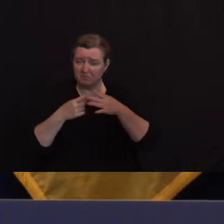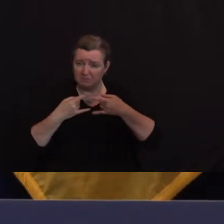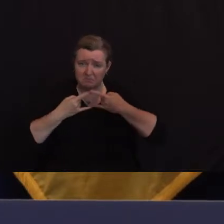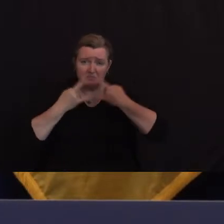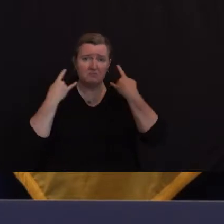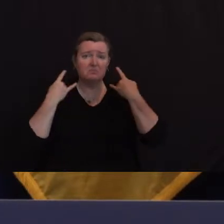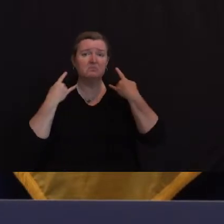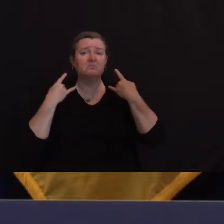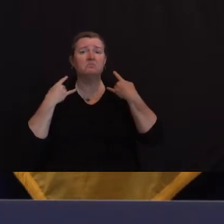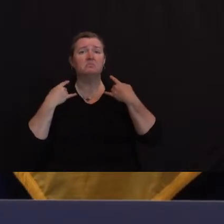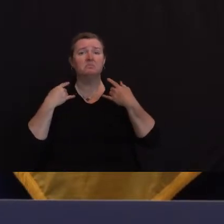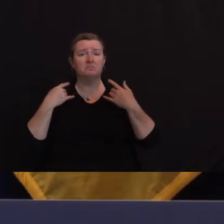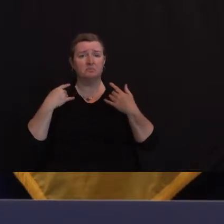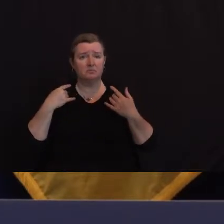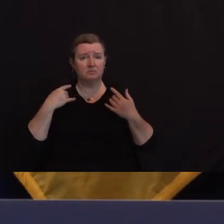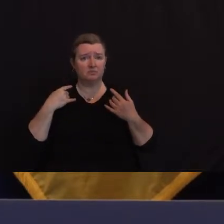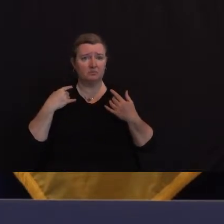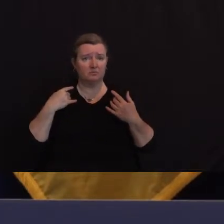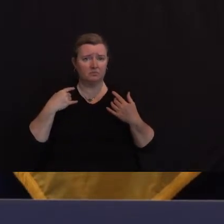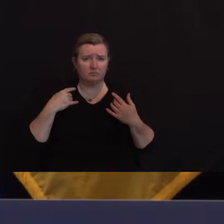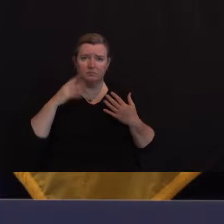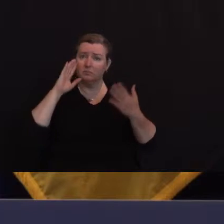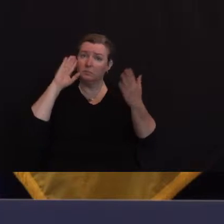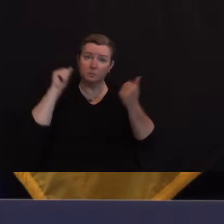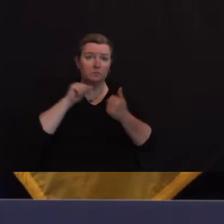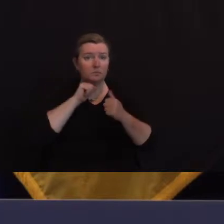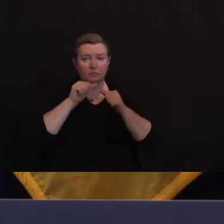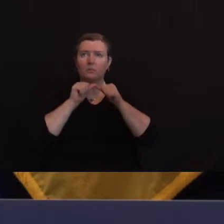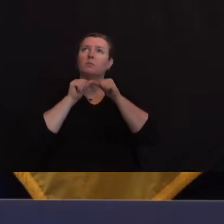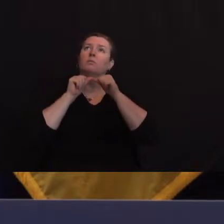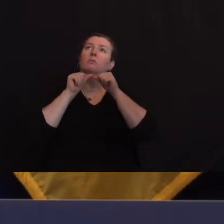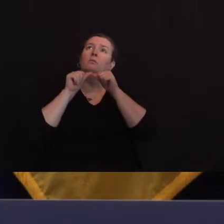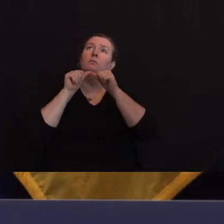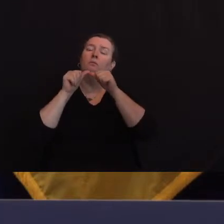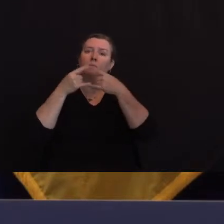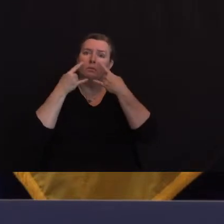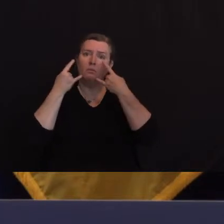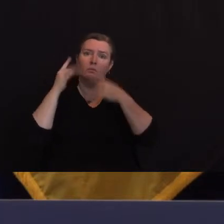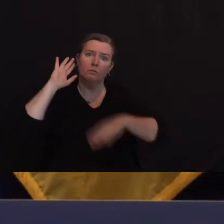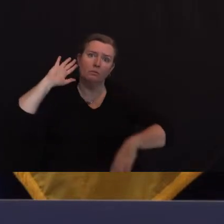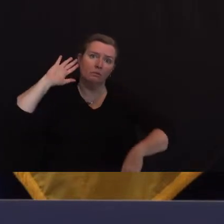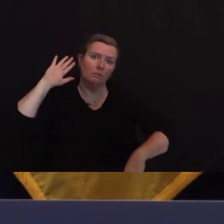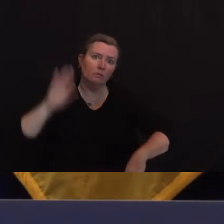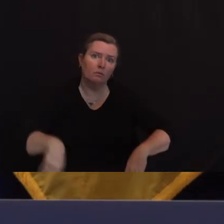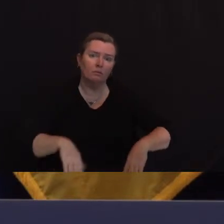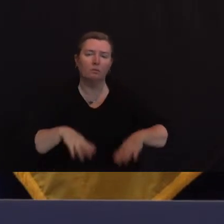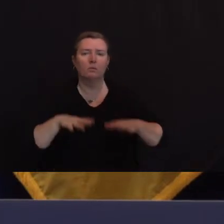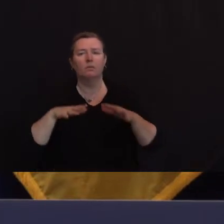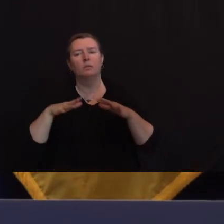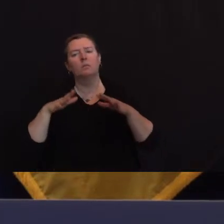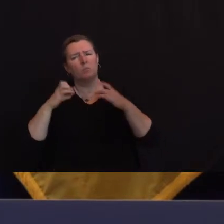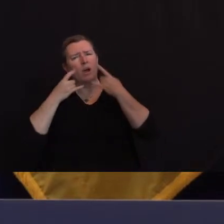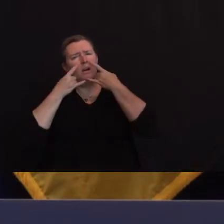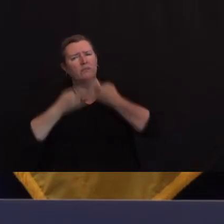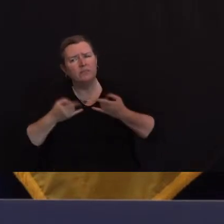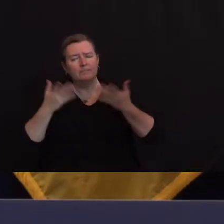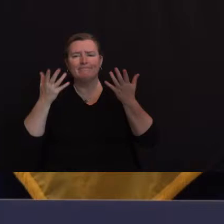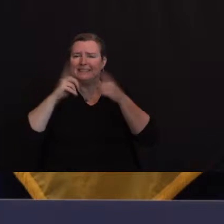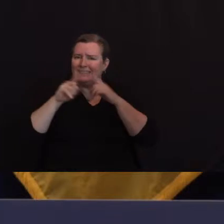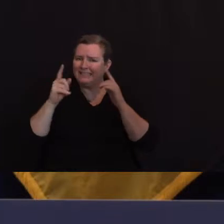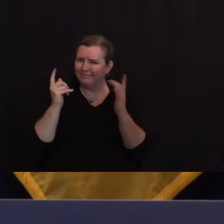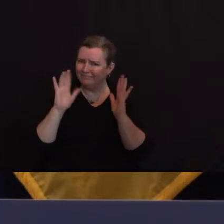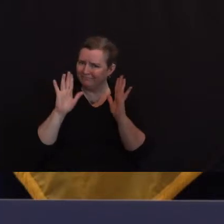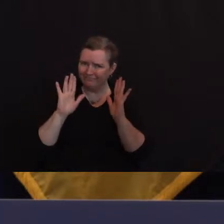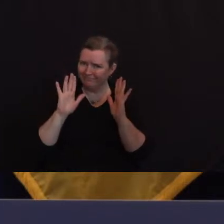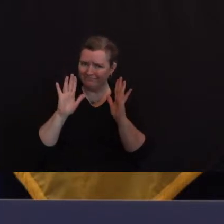by the way, that that's where we're going to start the school year, but please God, we get through this surge of the variant. Everybody masked, and